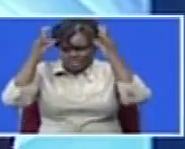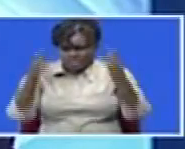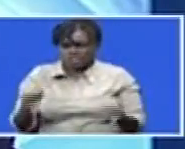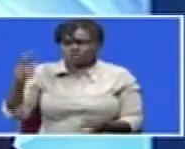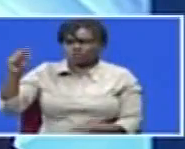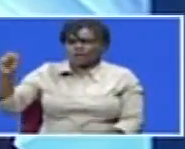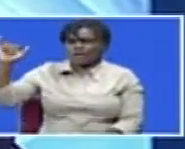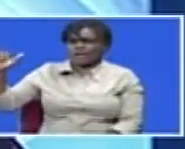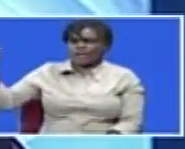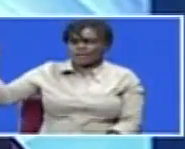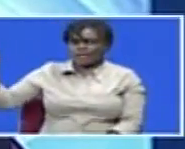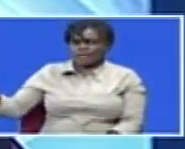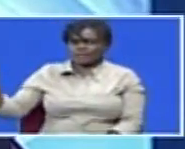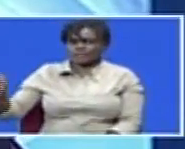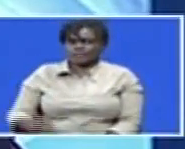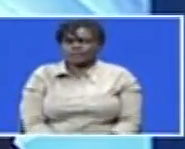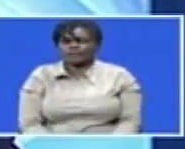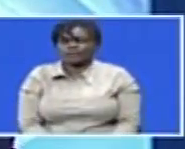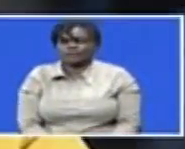helm of the powerful ministry.